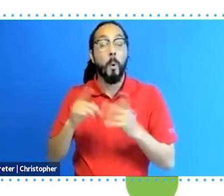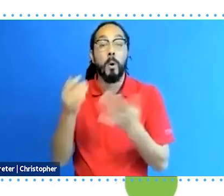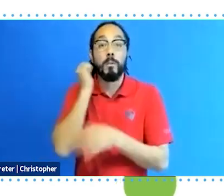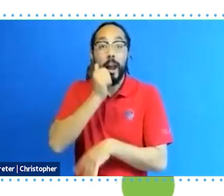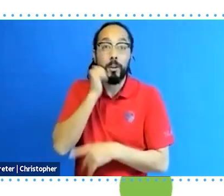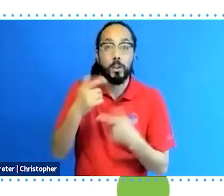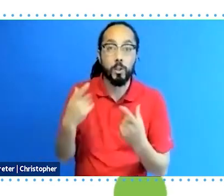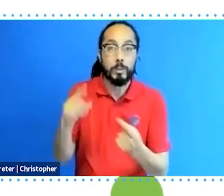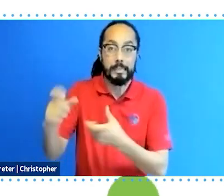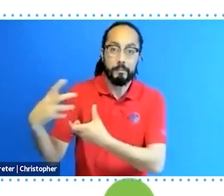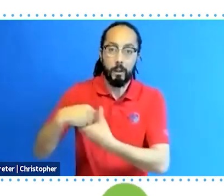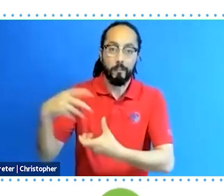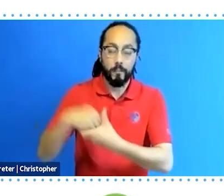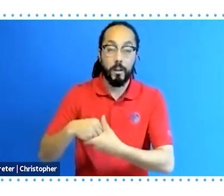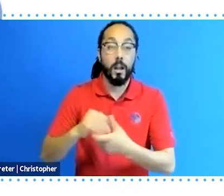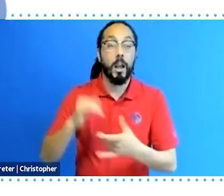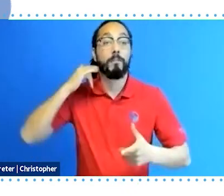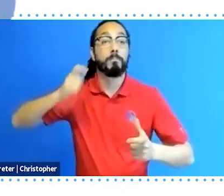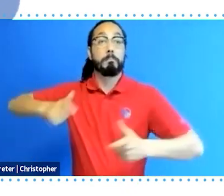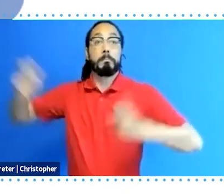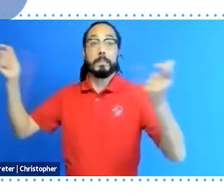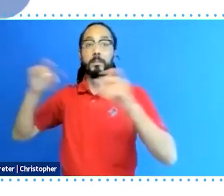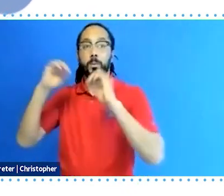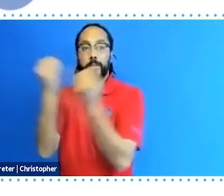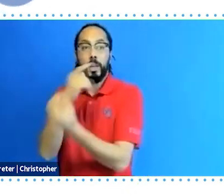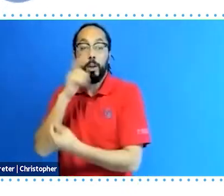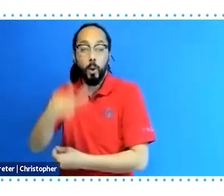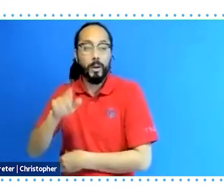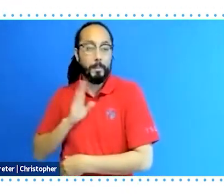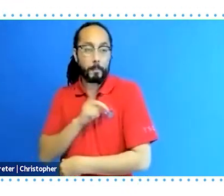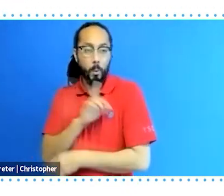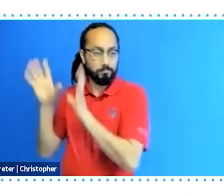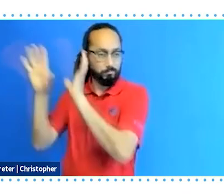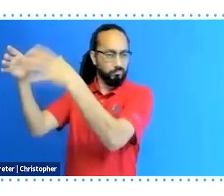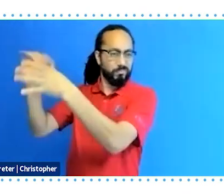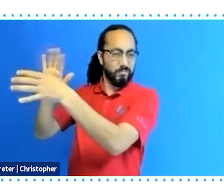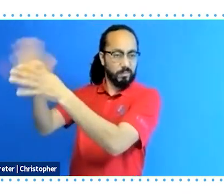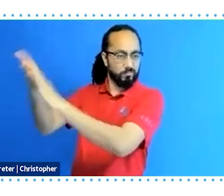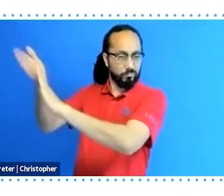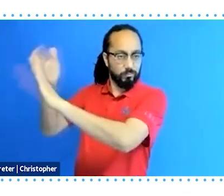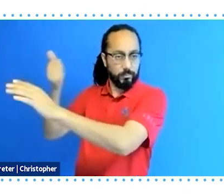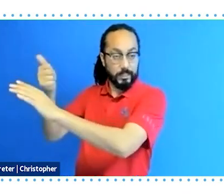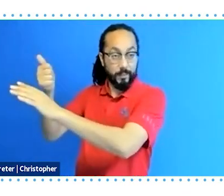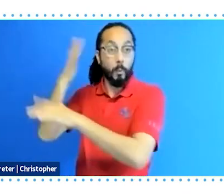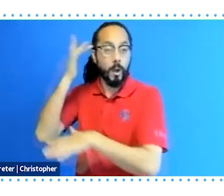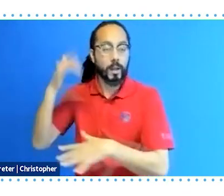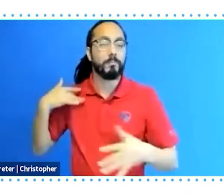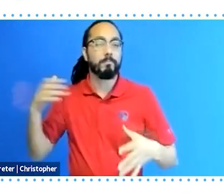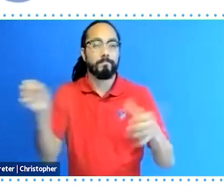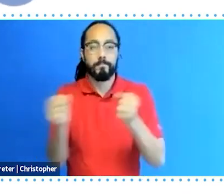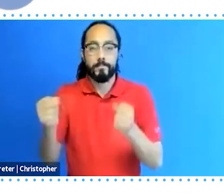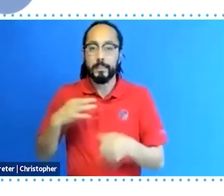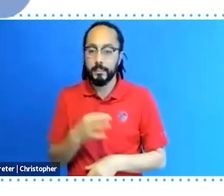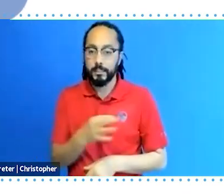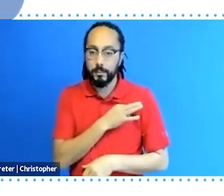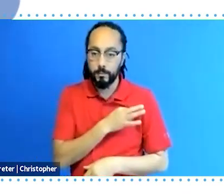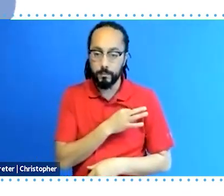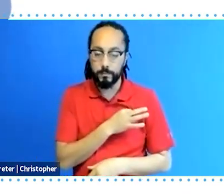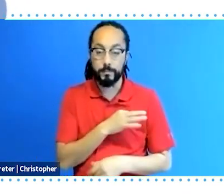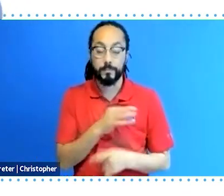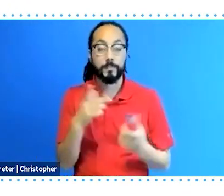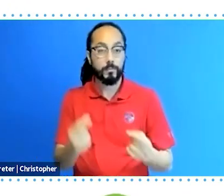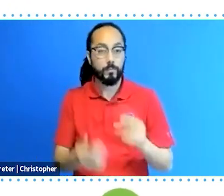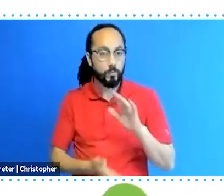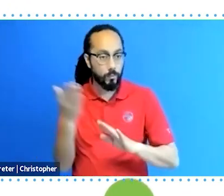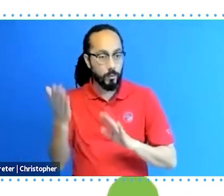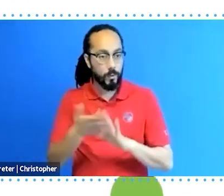large organization, maybe you don't need that, because there is a staff that actually do the running of the